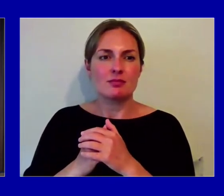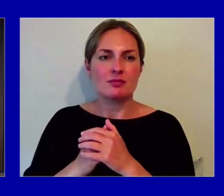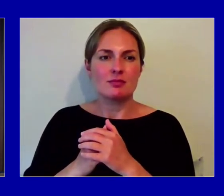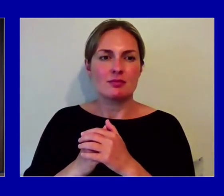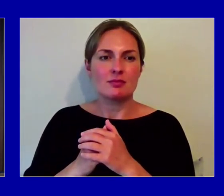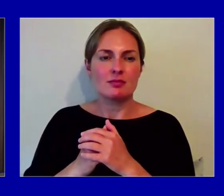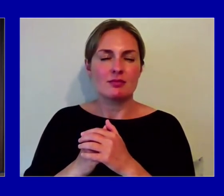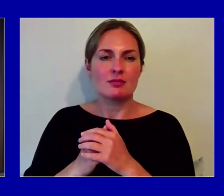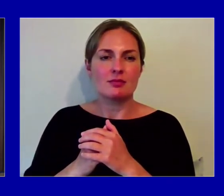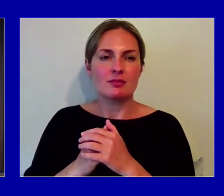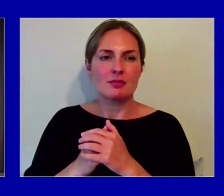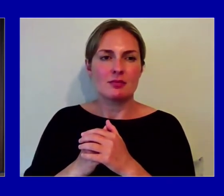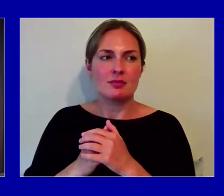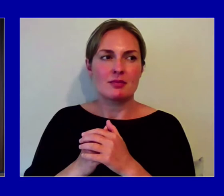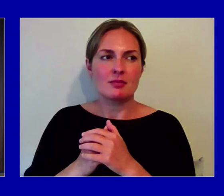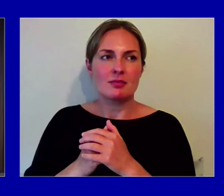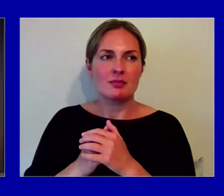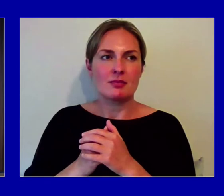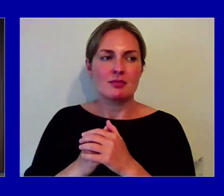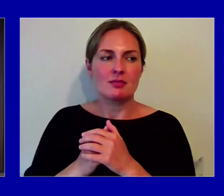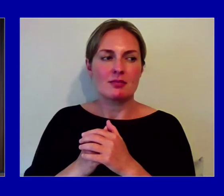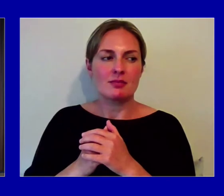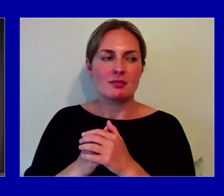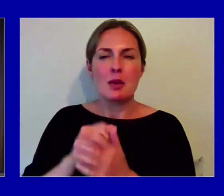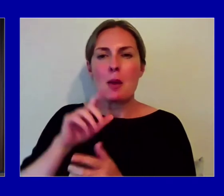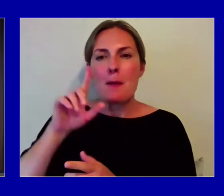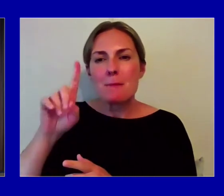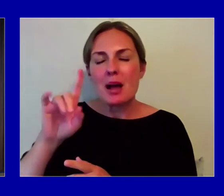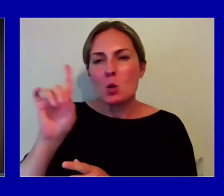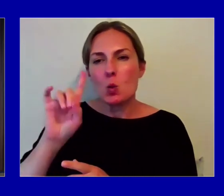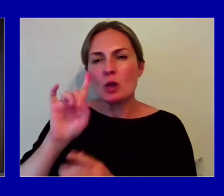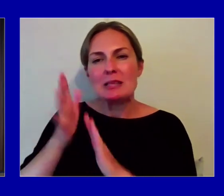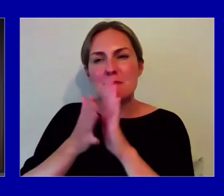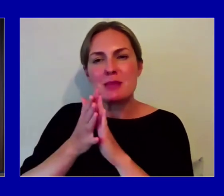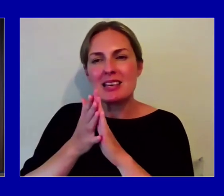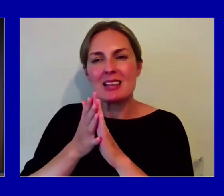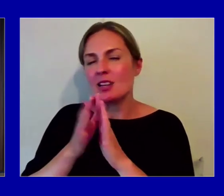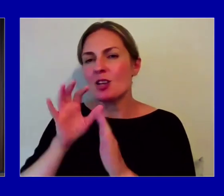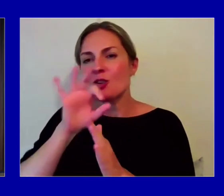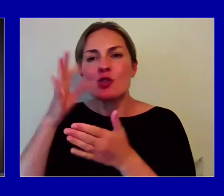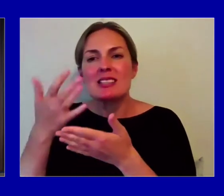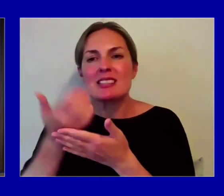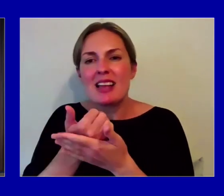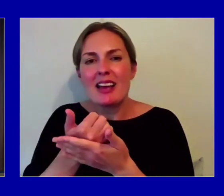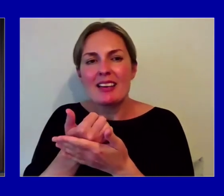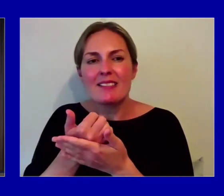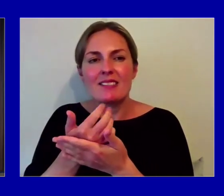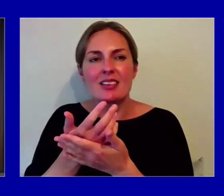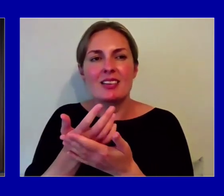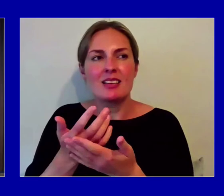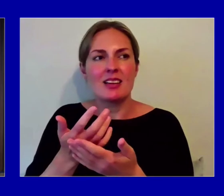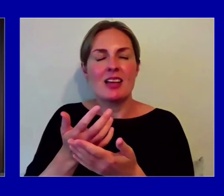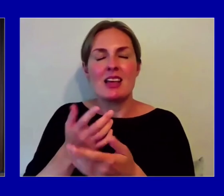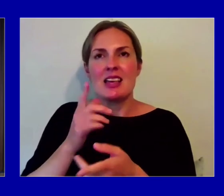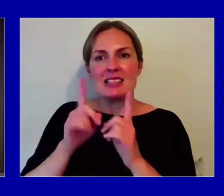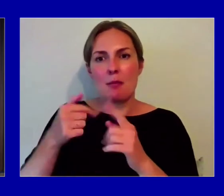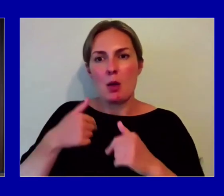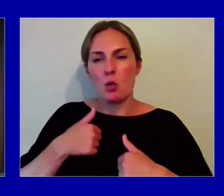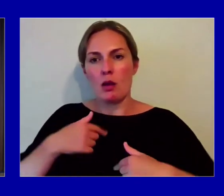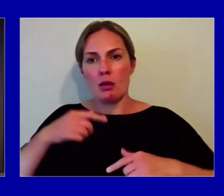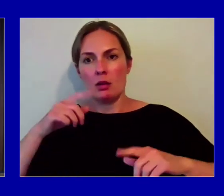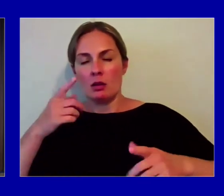you know, I think that, that sort of urgency of action without thought is really dangerous, not only, you know, to us as Aboriginal people